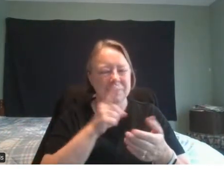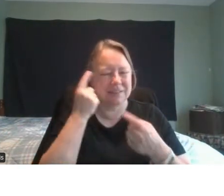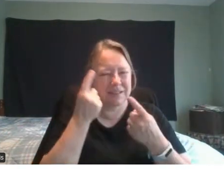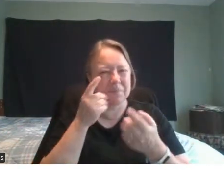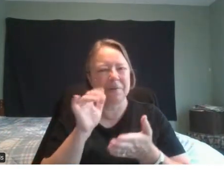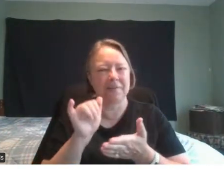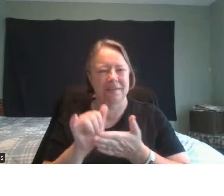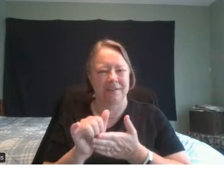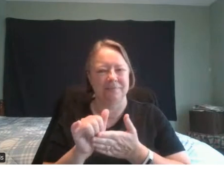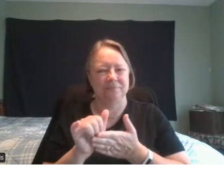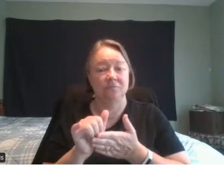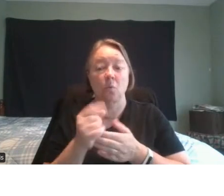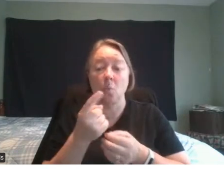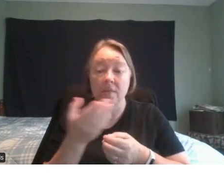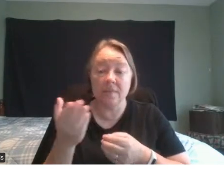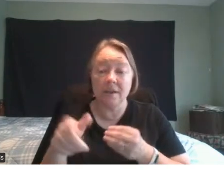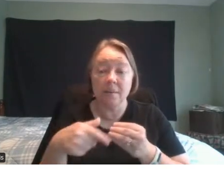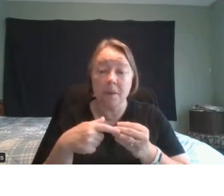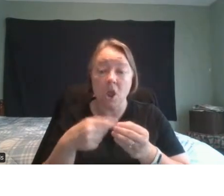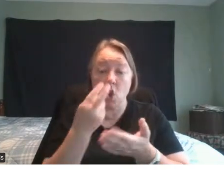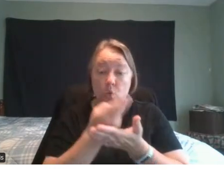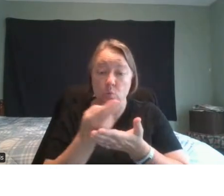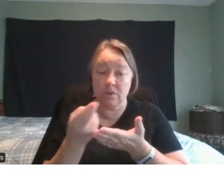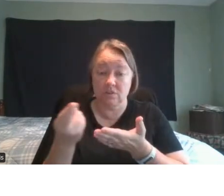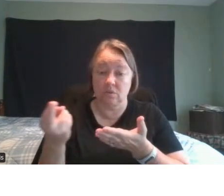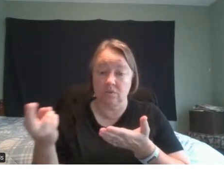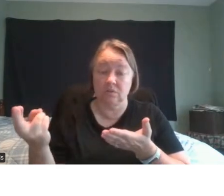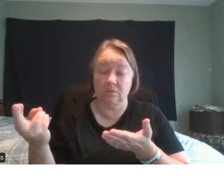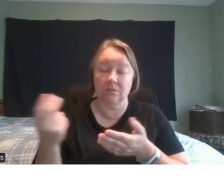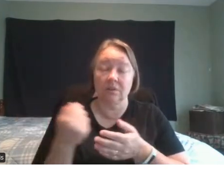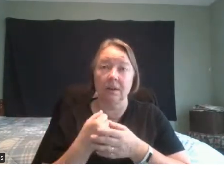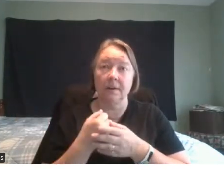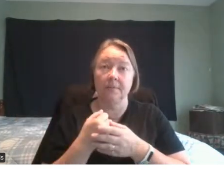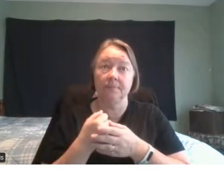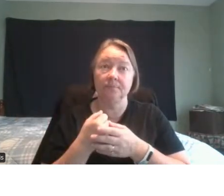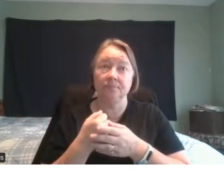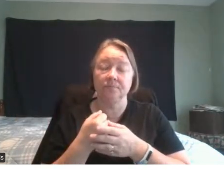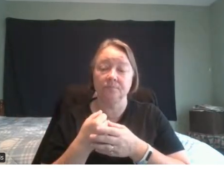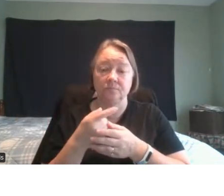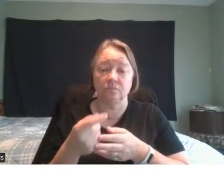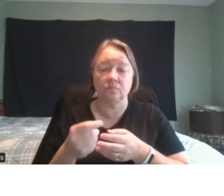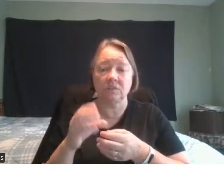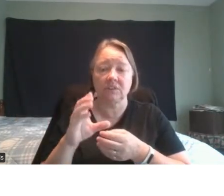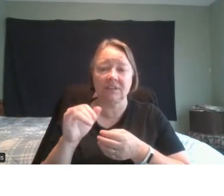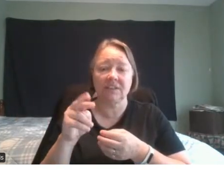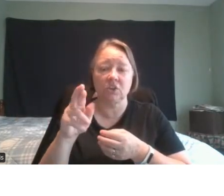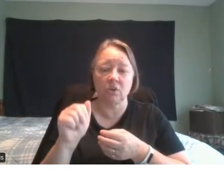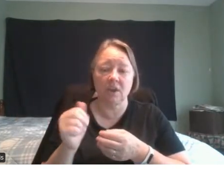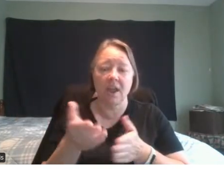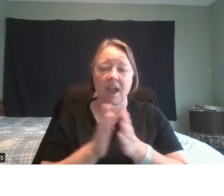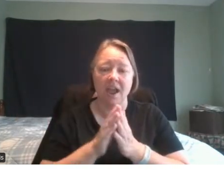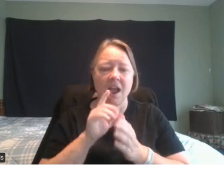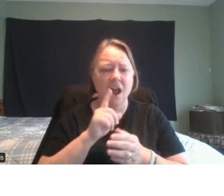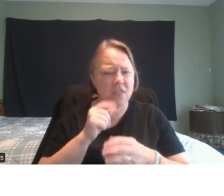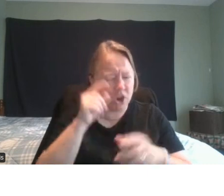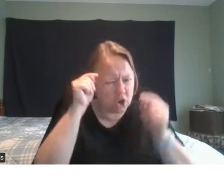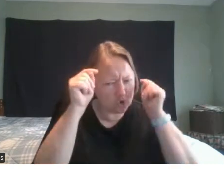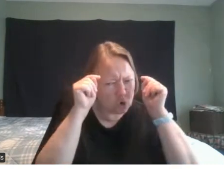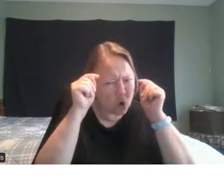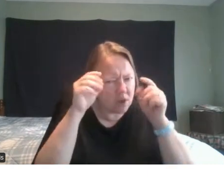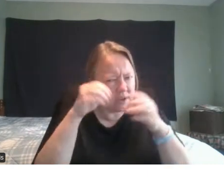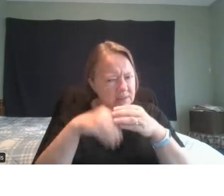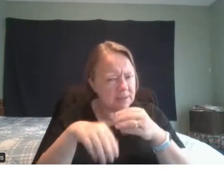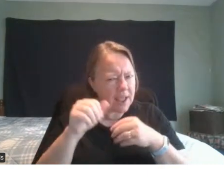One thing about resources, so Sandra asked, Are there tutorials in the app to